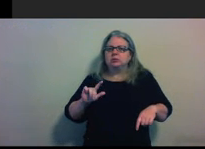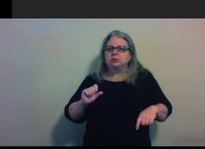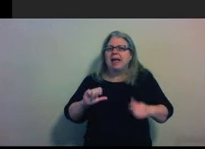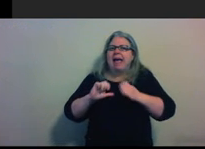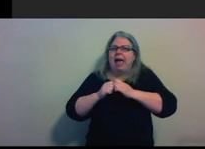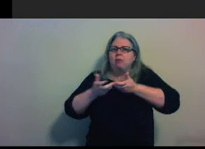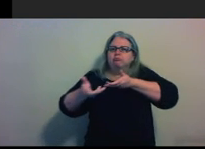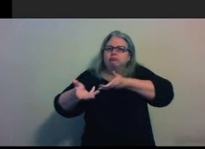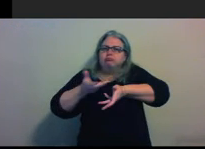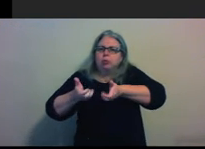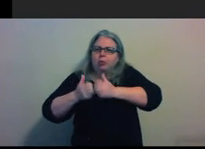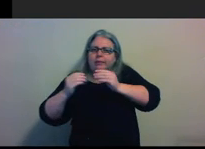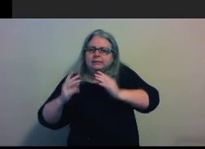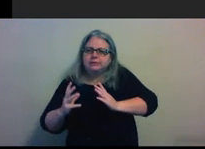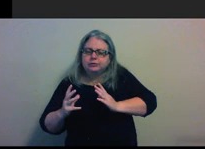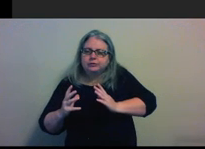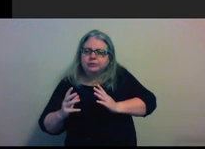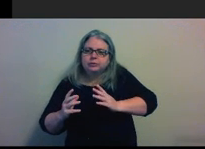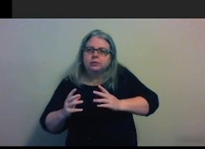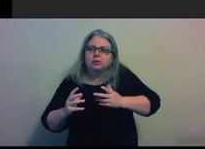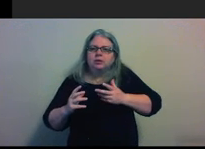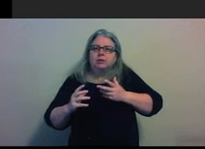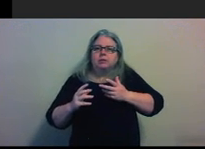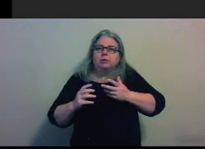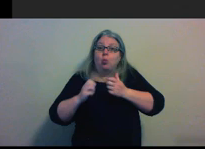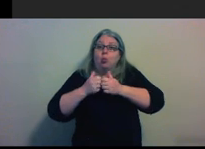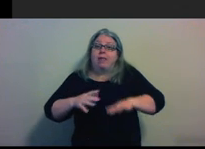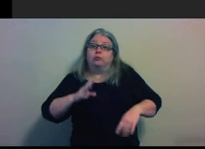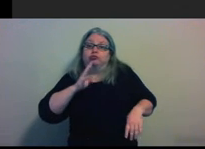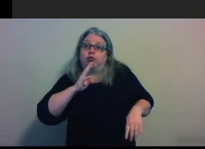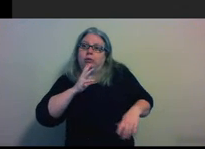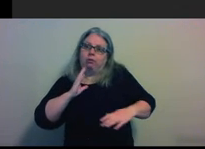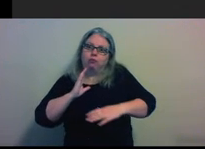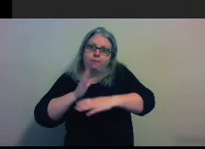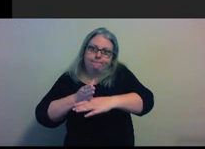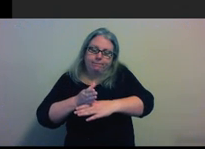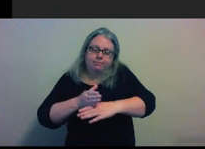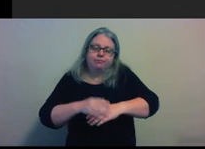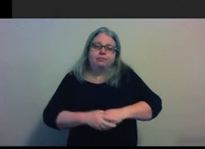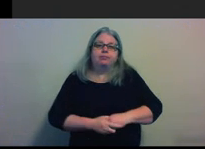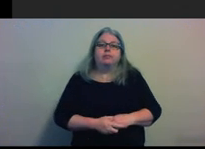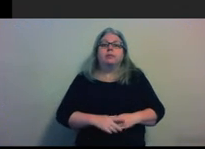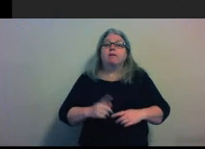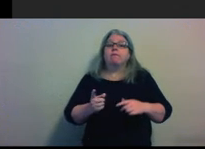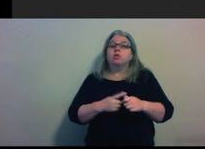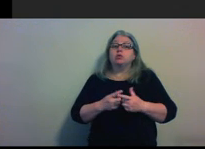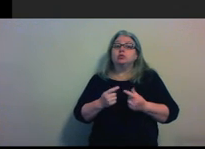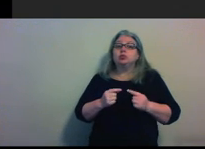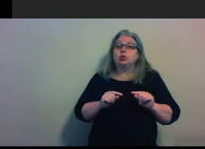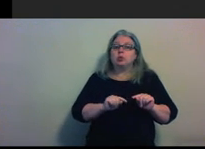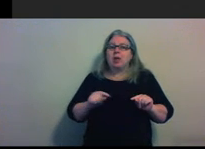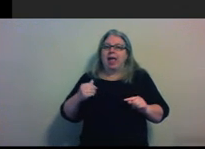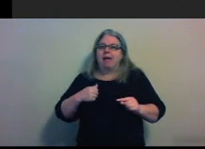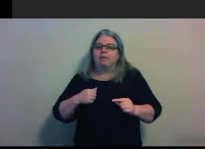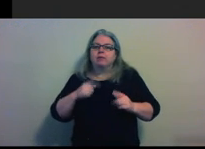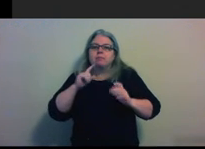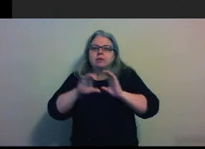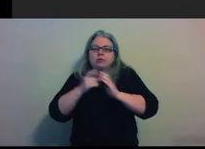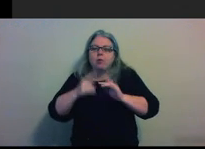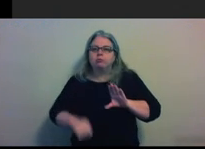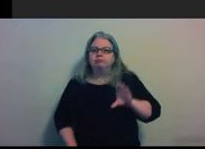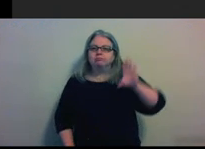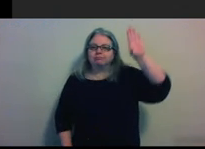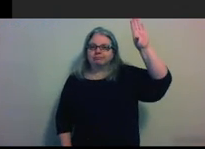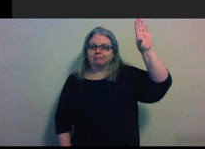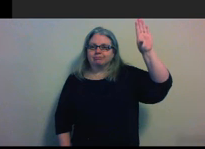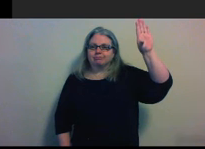with your teacher non-verbally when your microphone is off during a lesson. The first one is the raise hand icon.